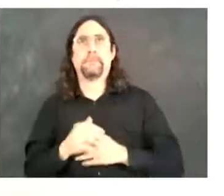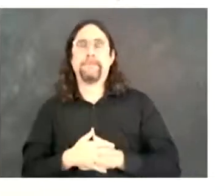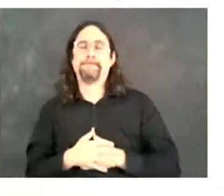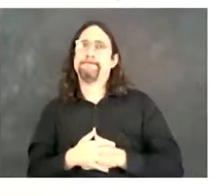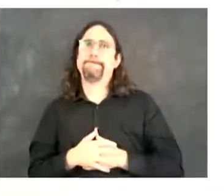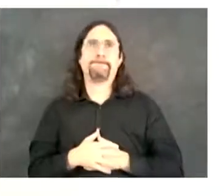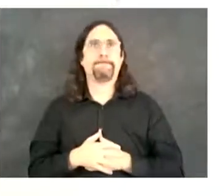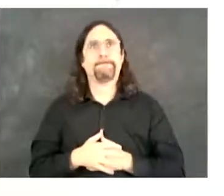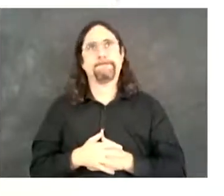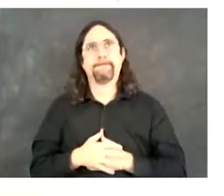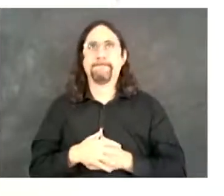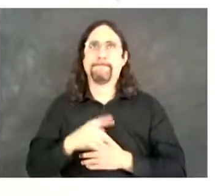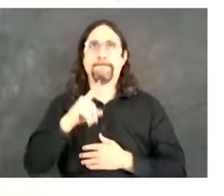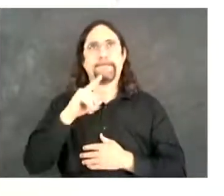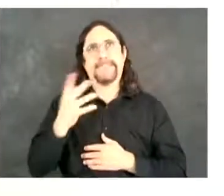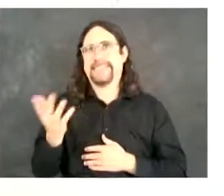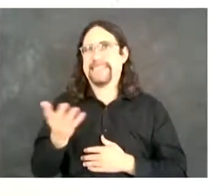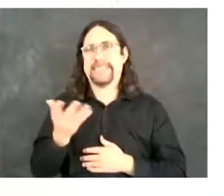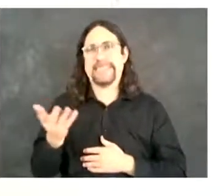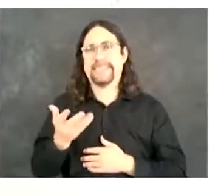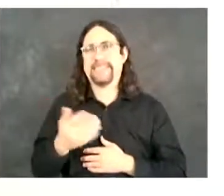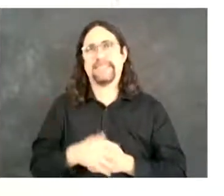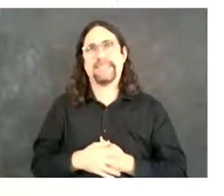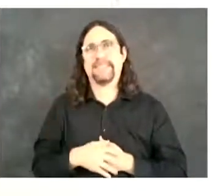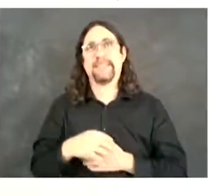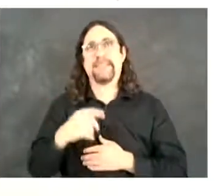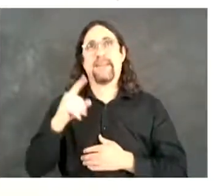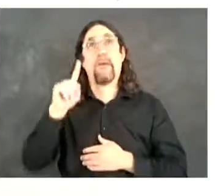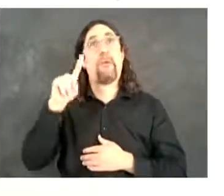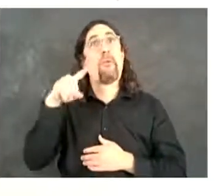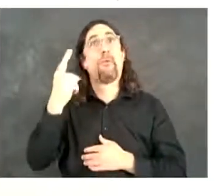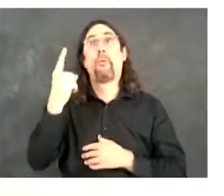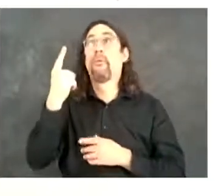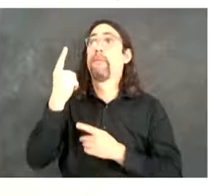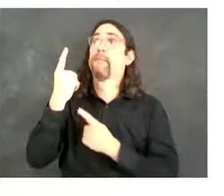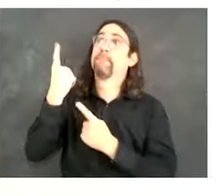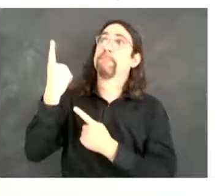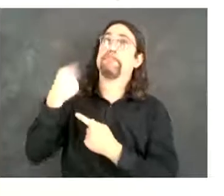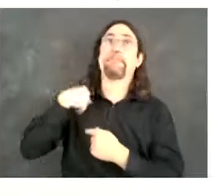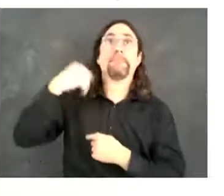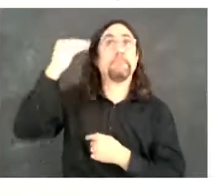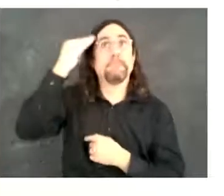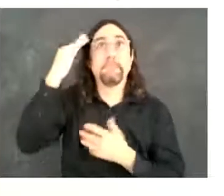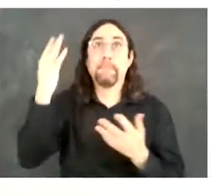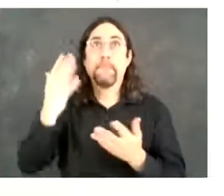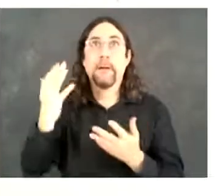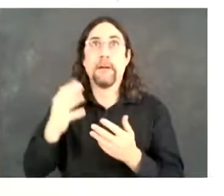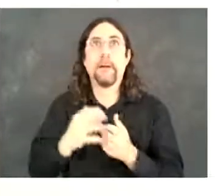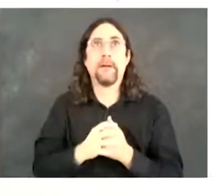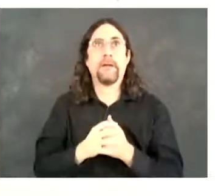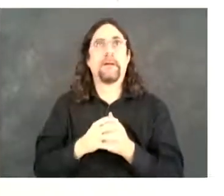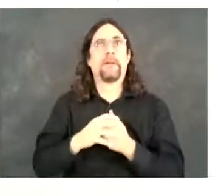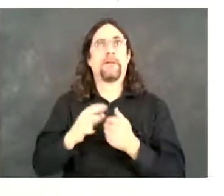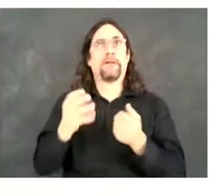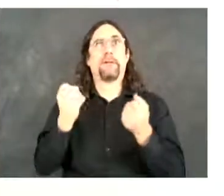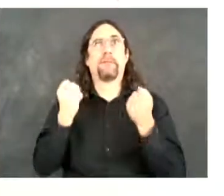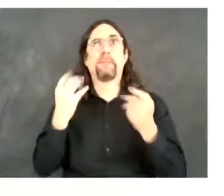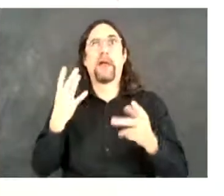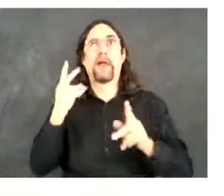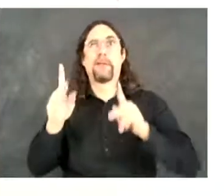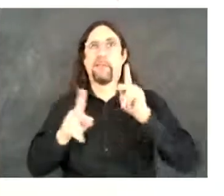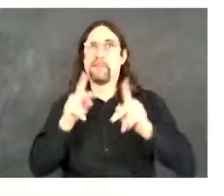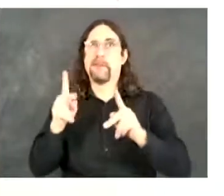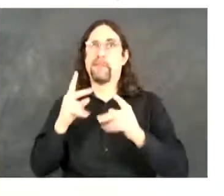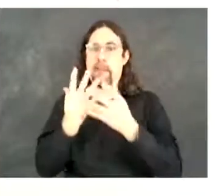to get back to the question on the bigger potential environmental impact of